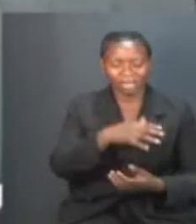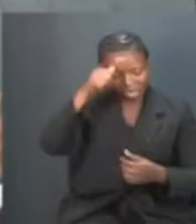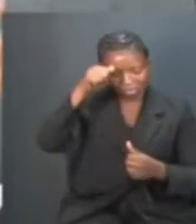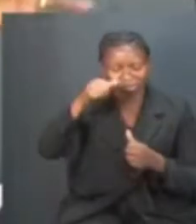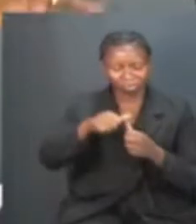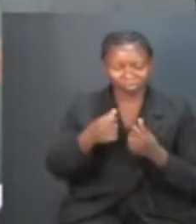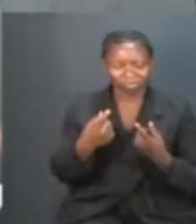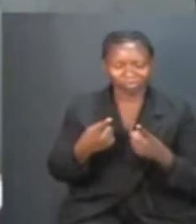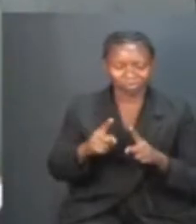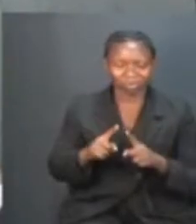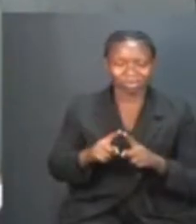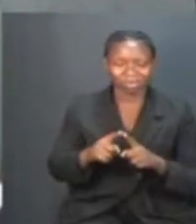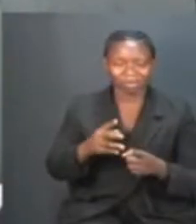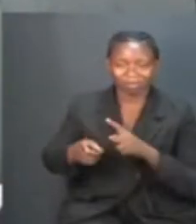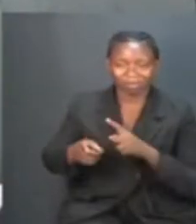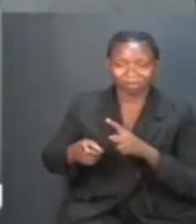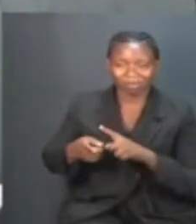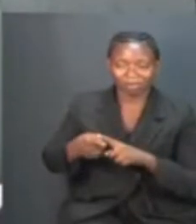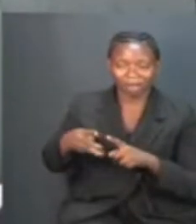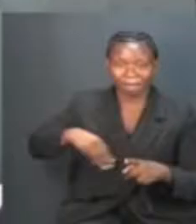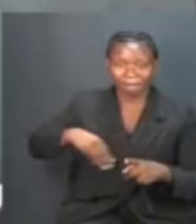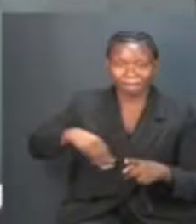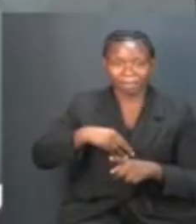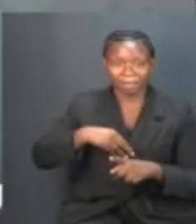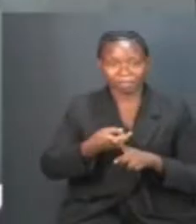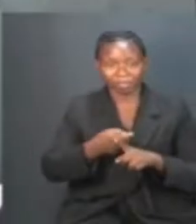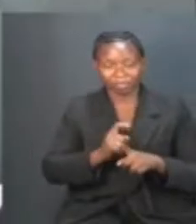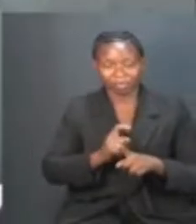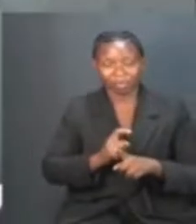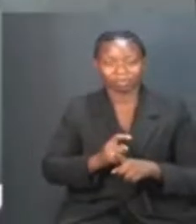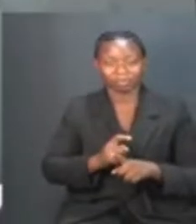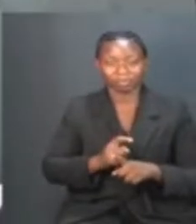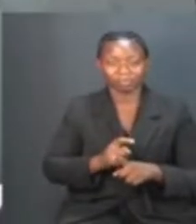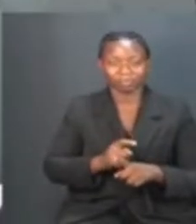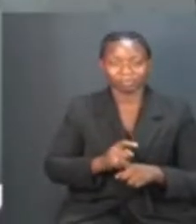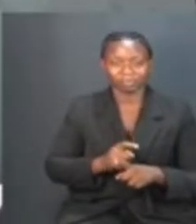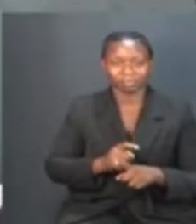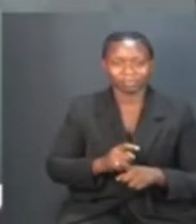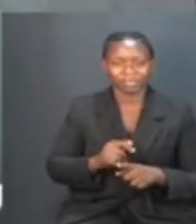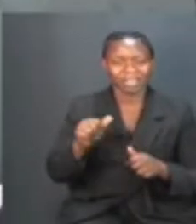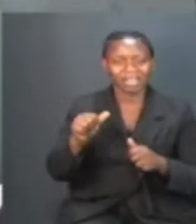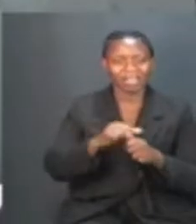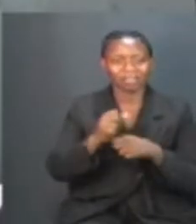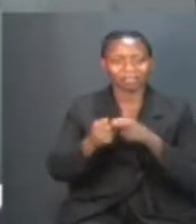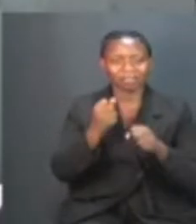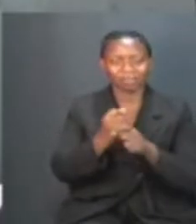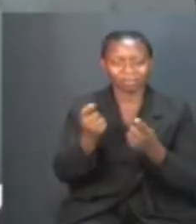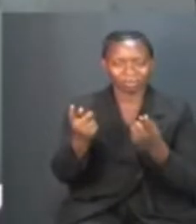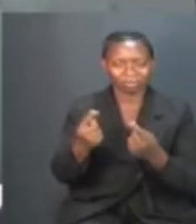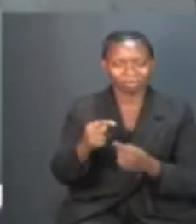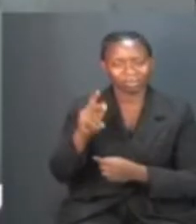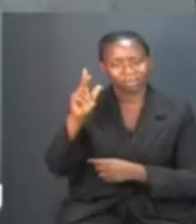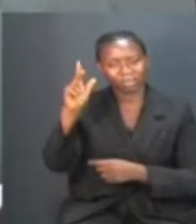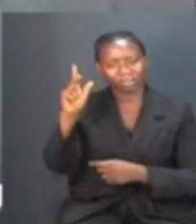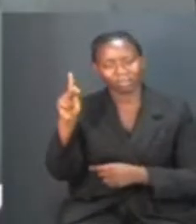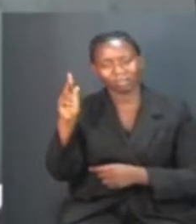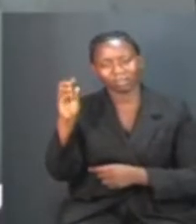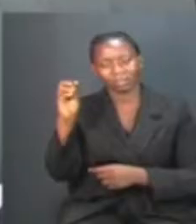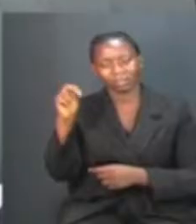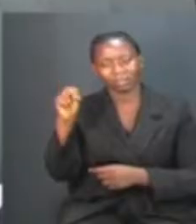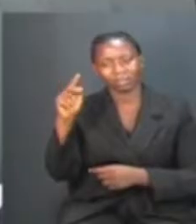remember when our colleague from Bonyue was here, I think almost every year when they were doing the Kente Festival,